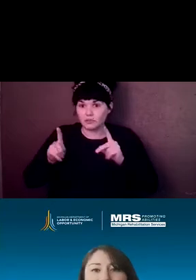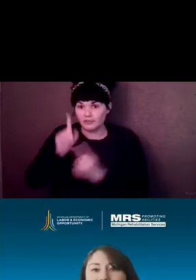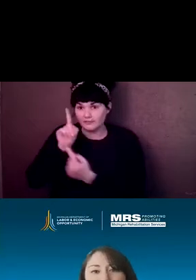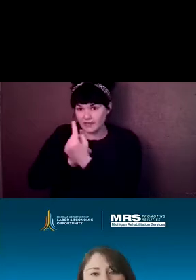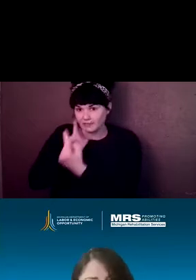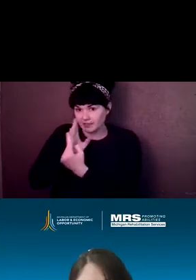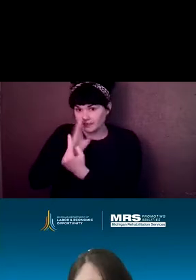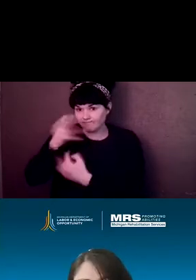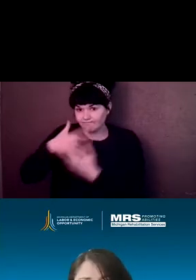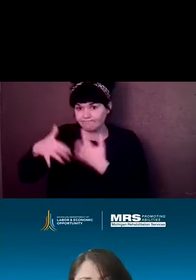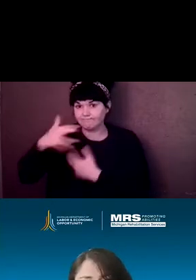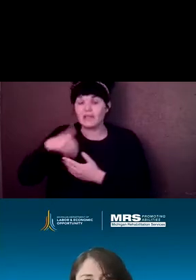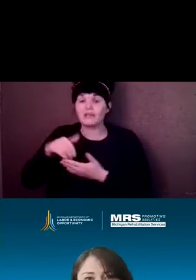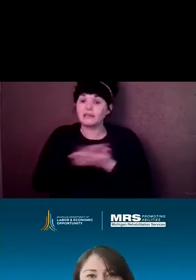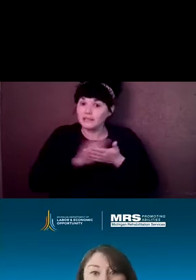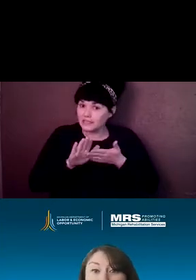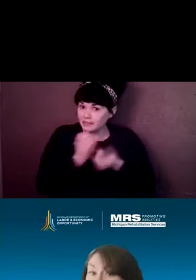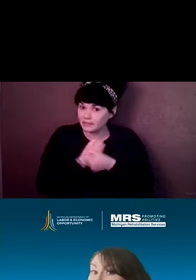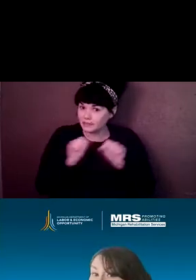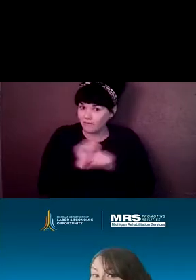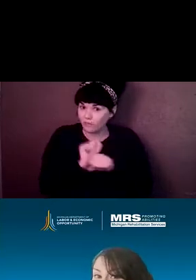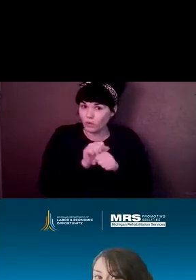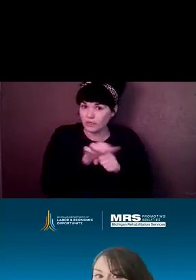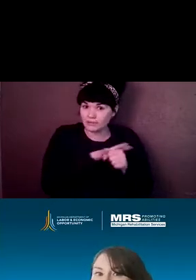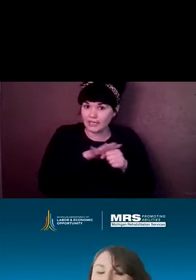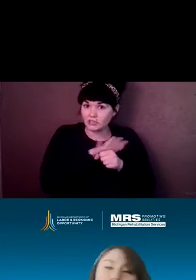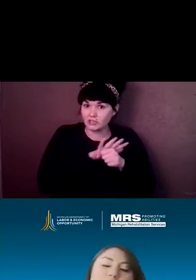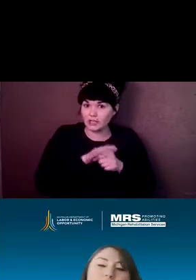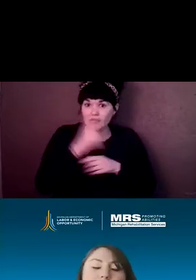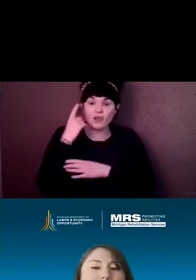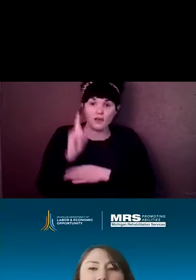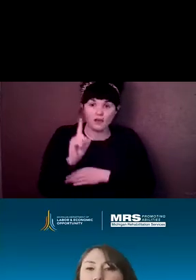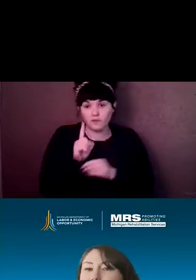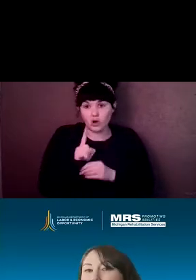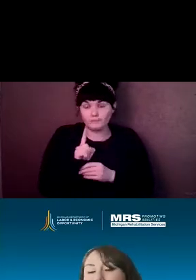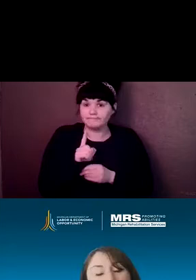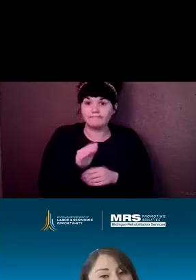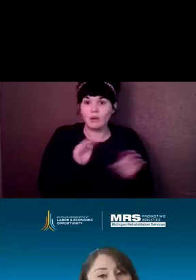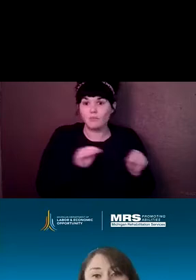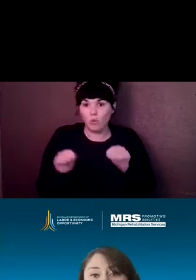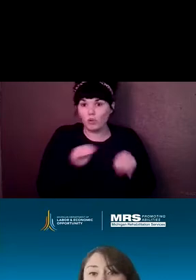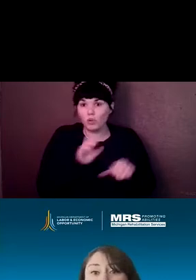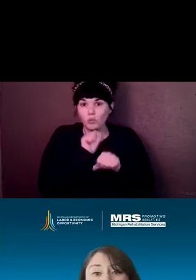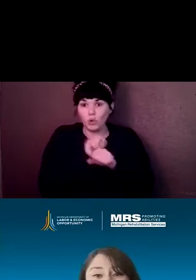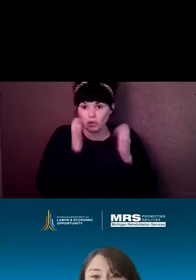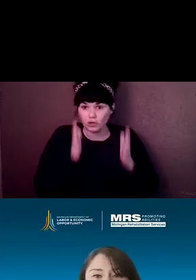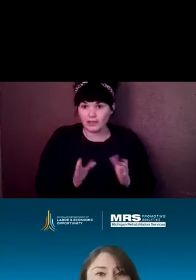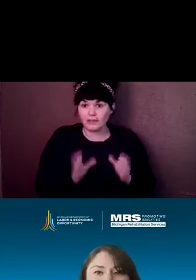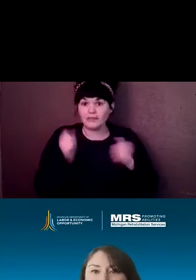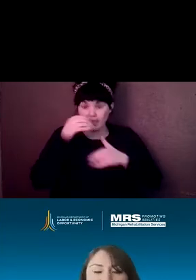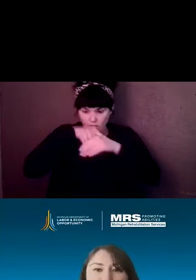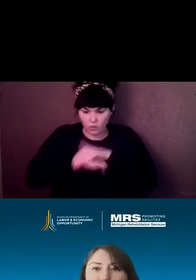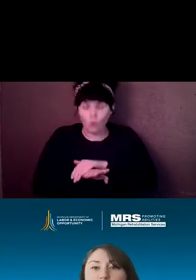Clean, safe workstations for mobile workers, right? Being able to come into the office, plug